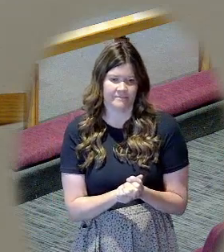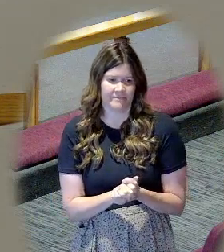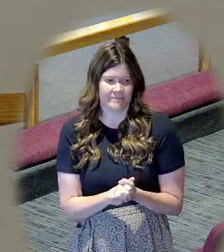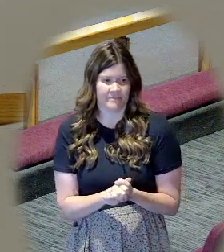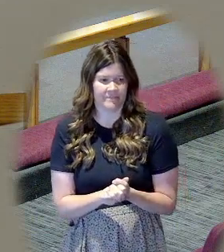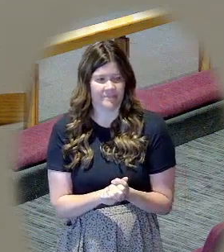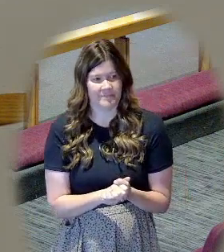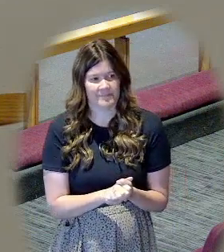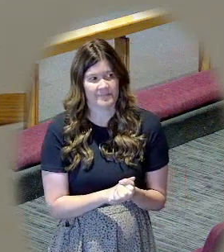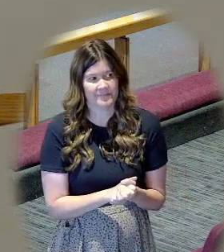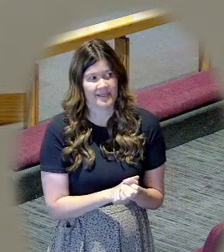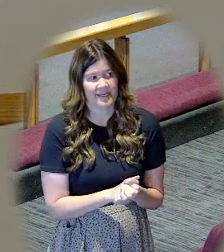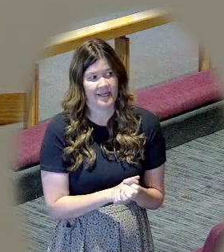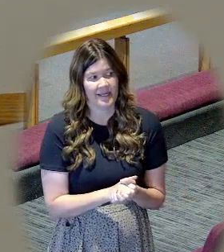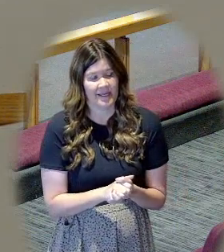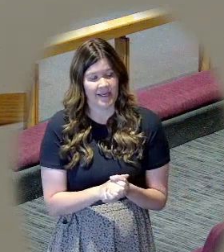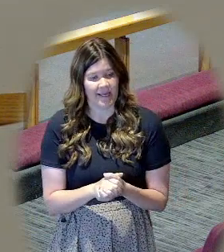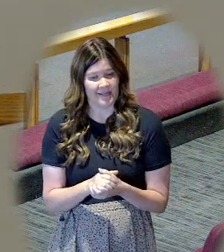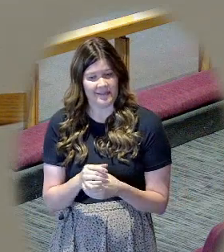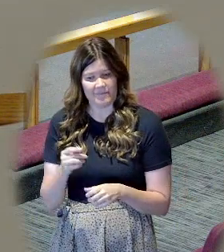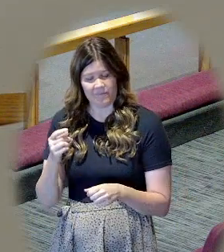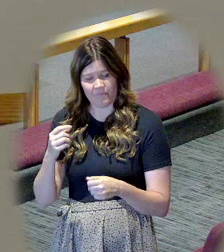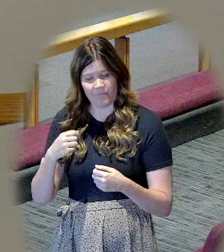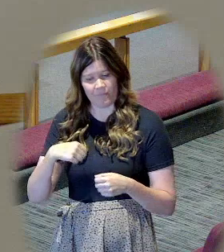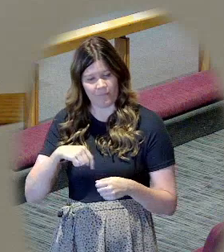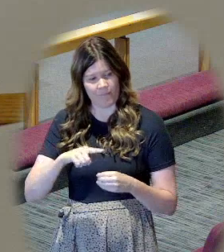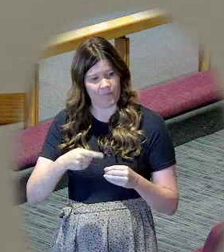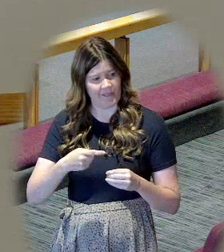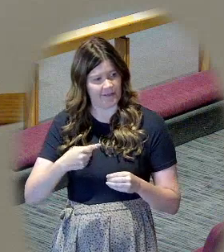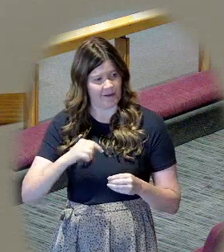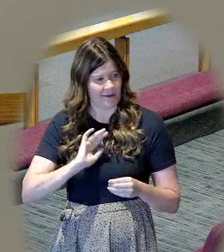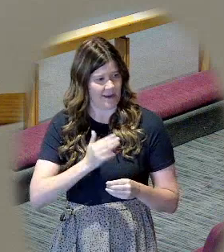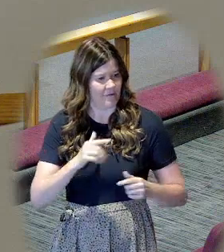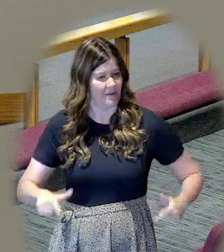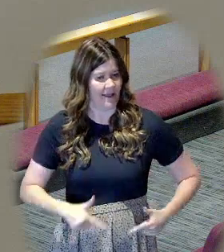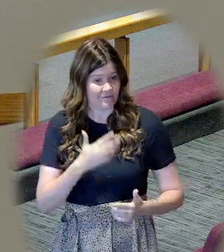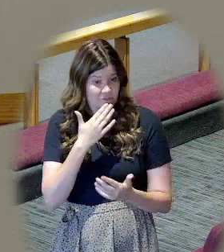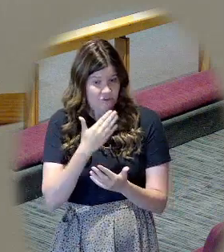It's another thing for us to trust God when our lives are going well,